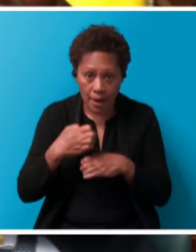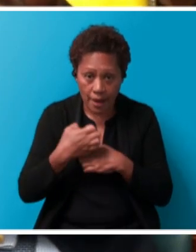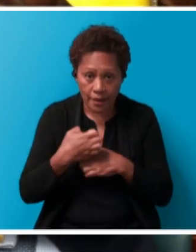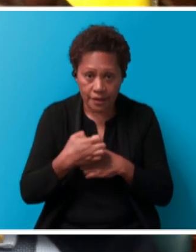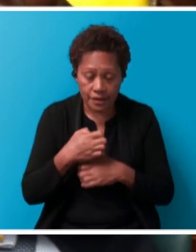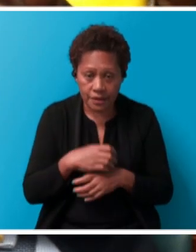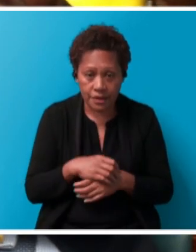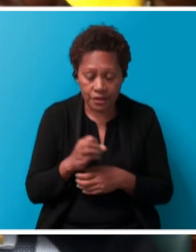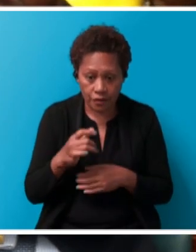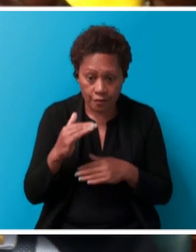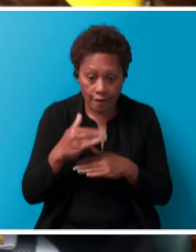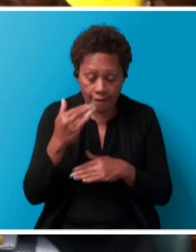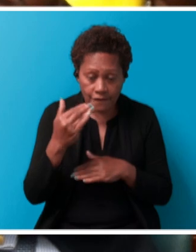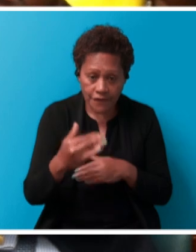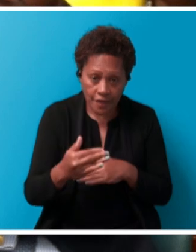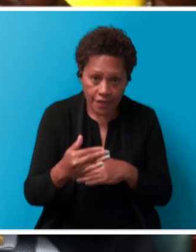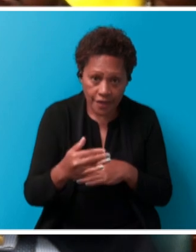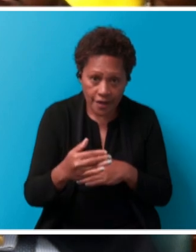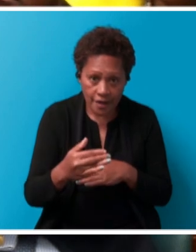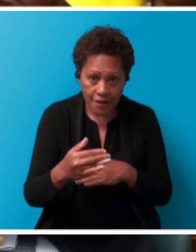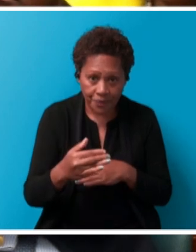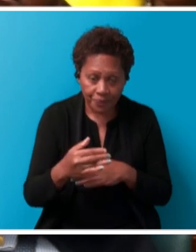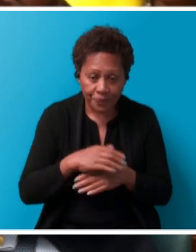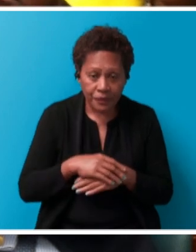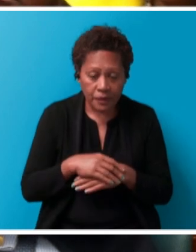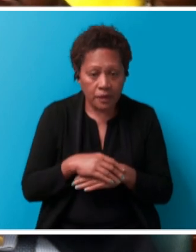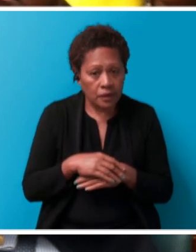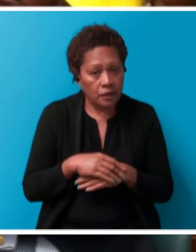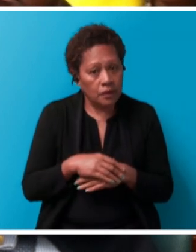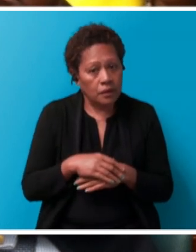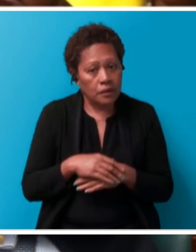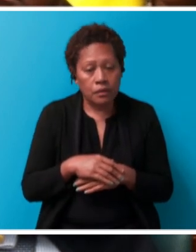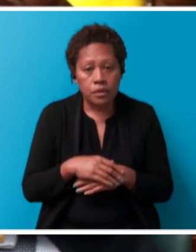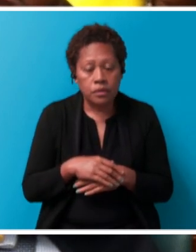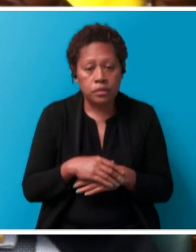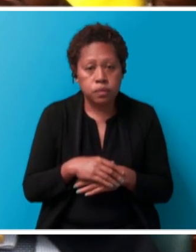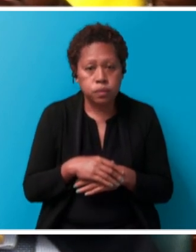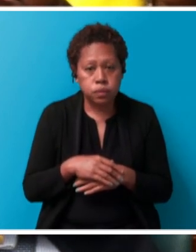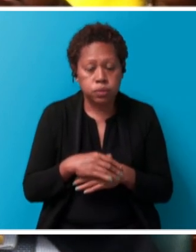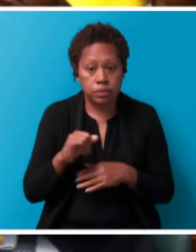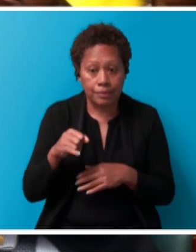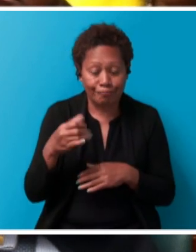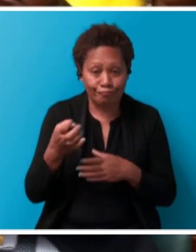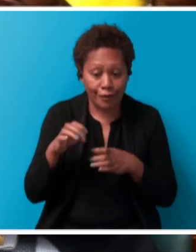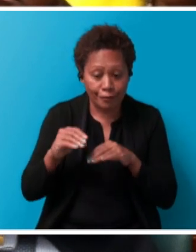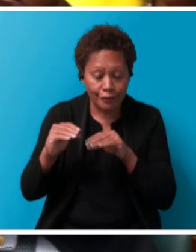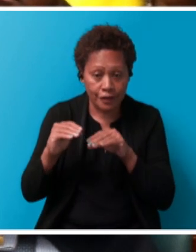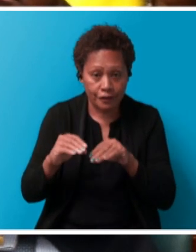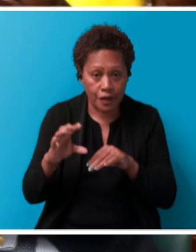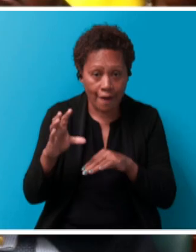To further increase our renewable energy penetration and modernizing grid infrastructure, an additional investment of